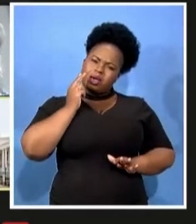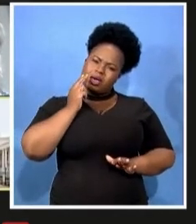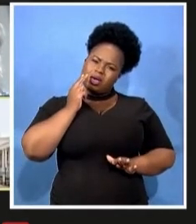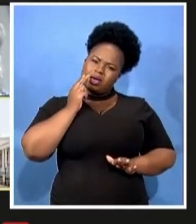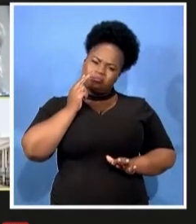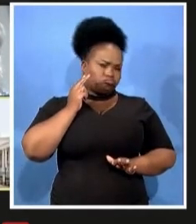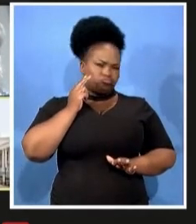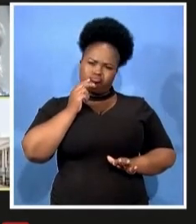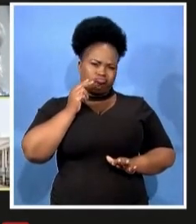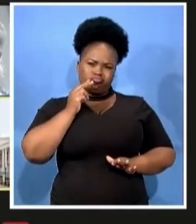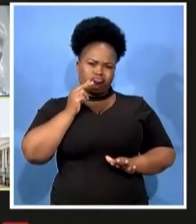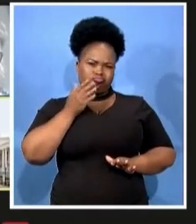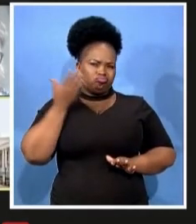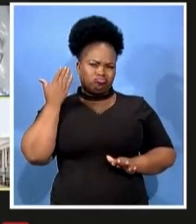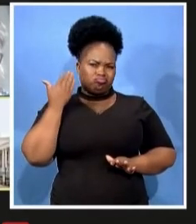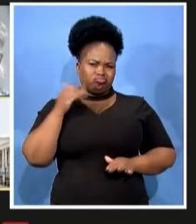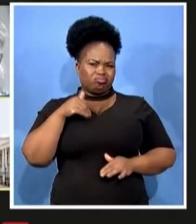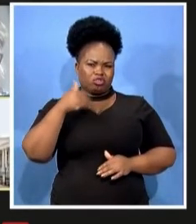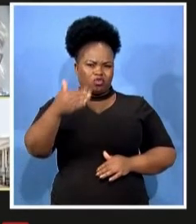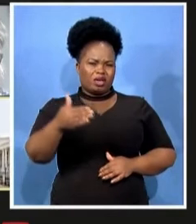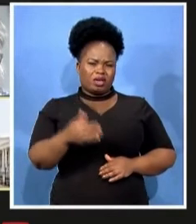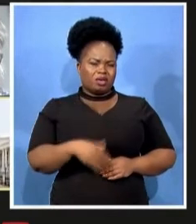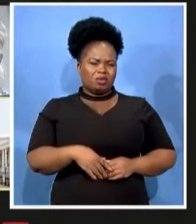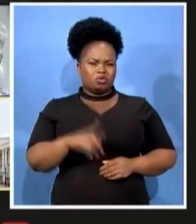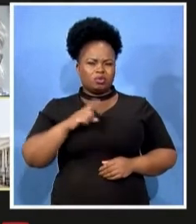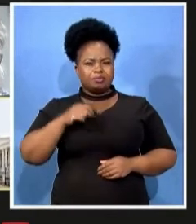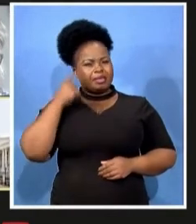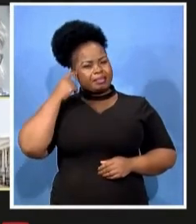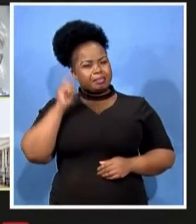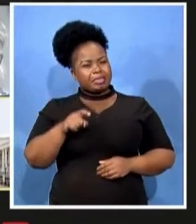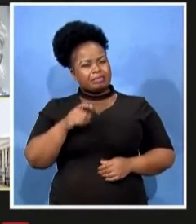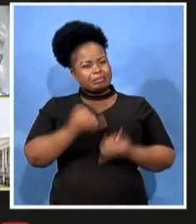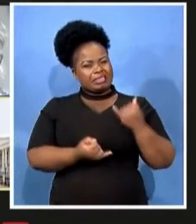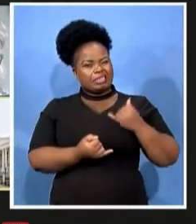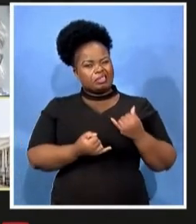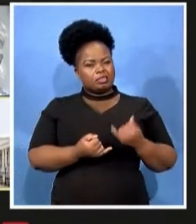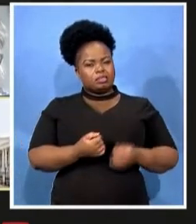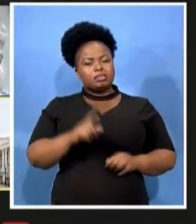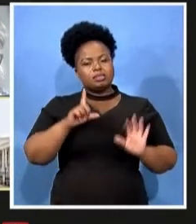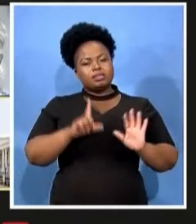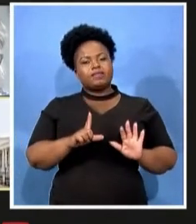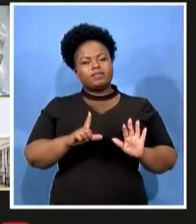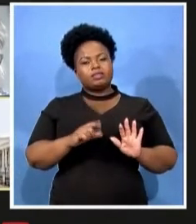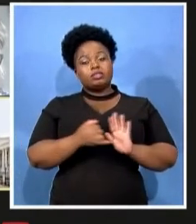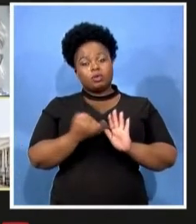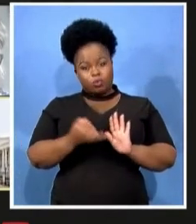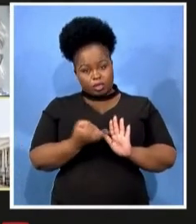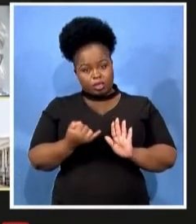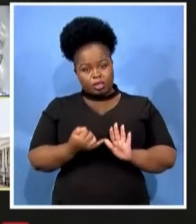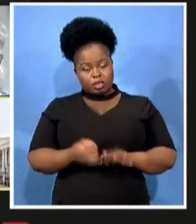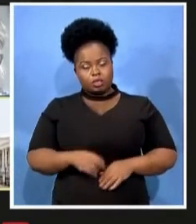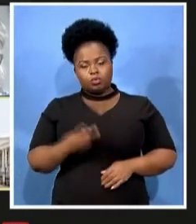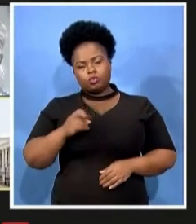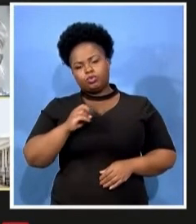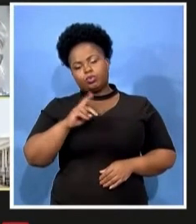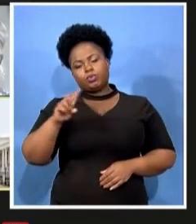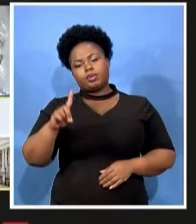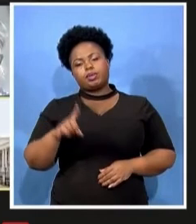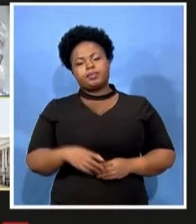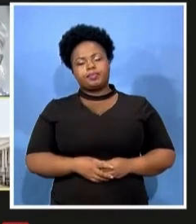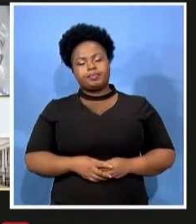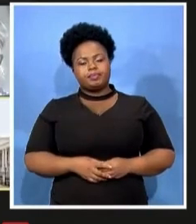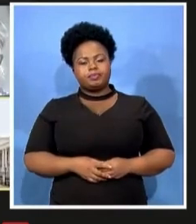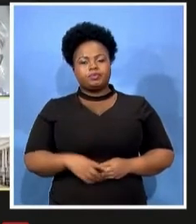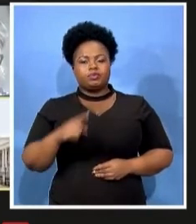We supposed, I think it was a typo, it was supposed to be 7th January 2021 for the briefing with the Minister of Health, Dr. Zweli Mkhize,